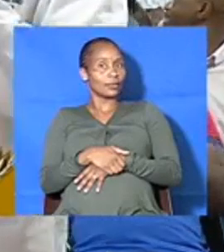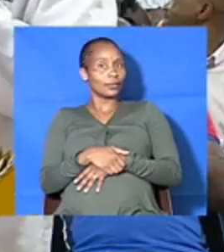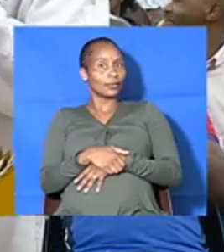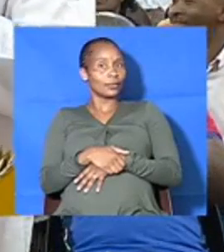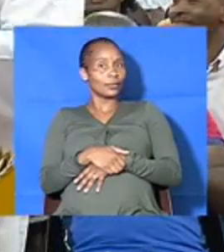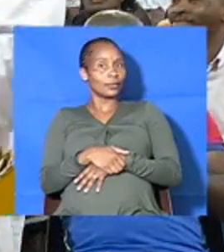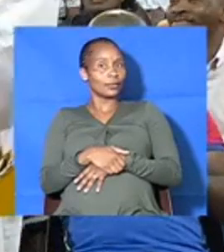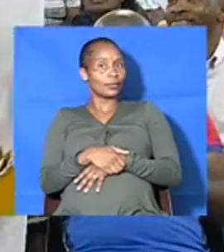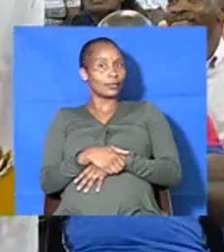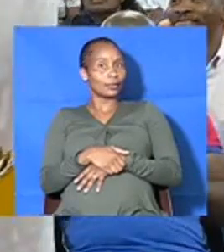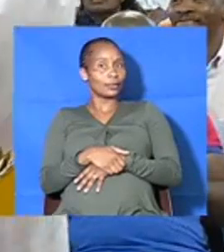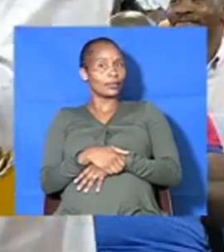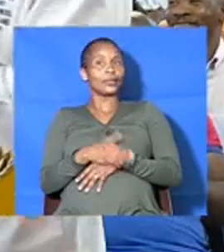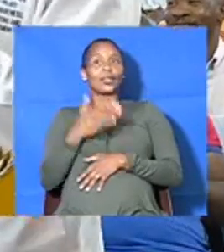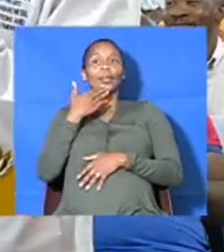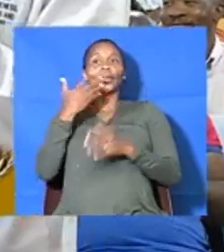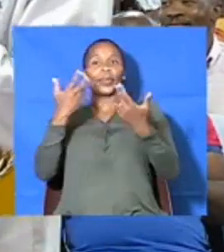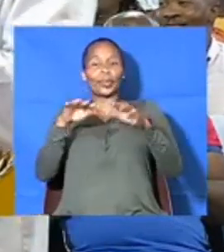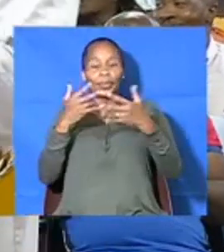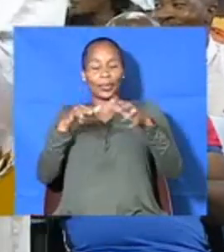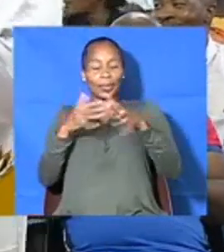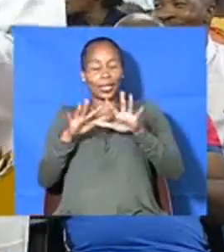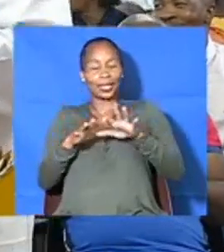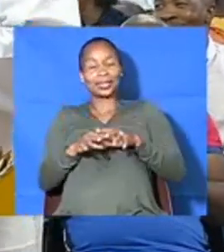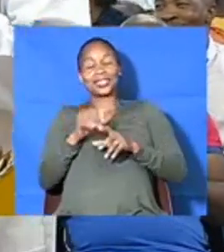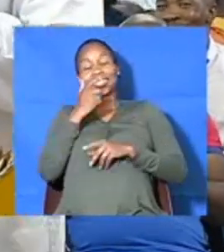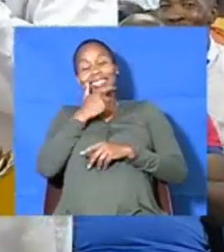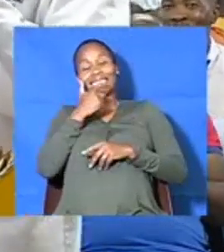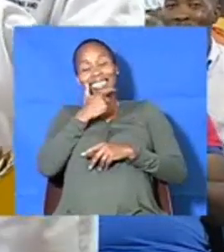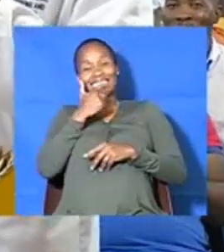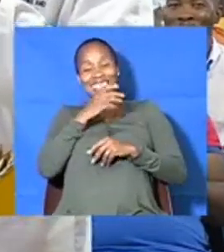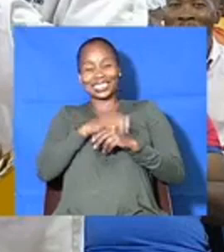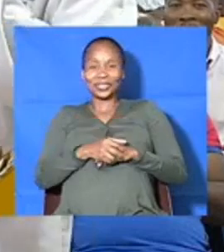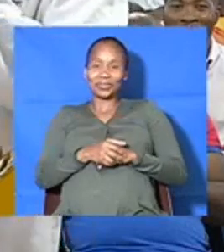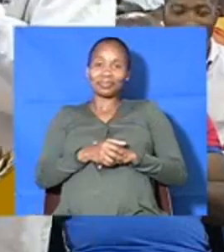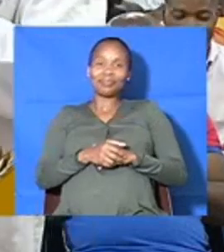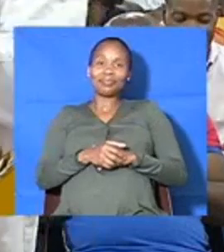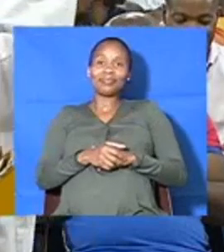right to quality health care is a matter of must, whether they